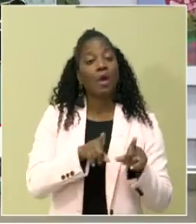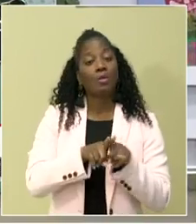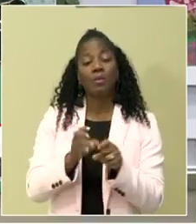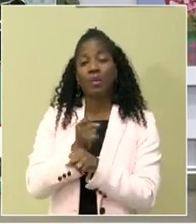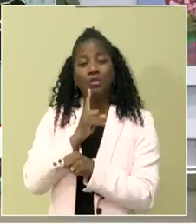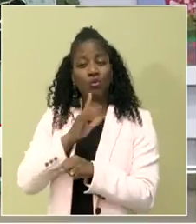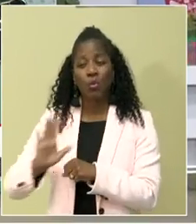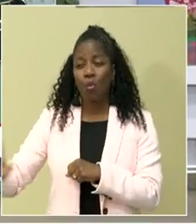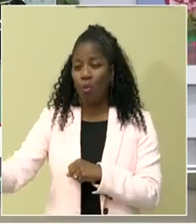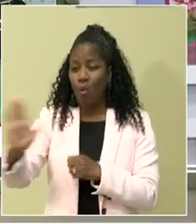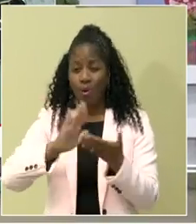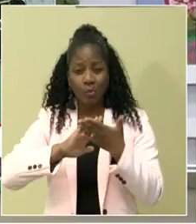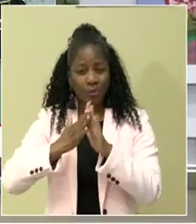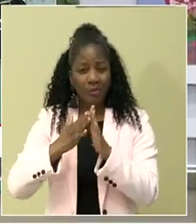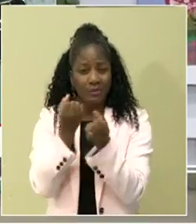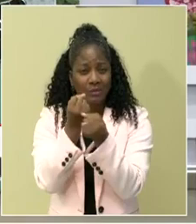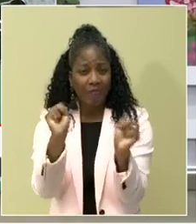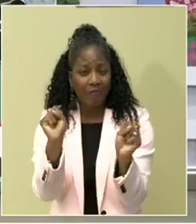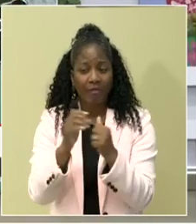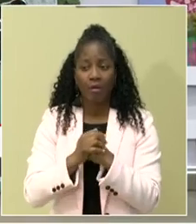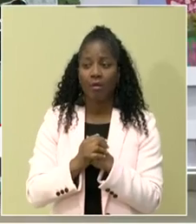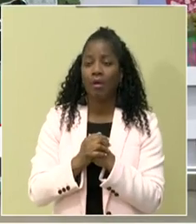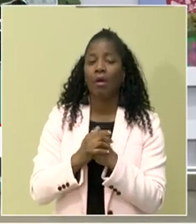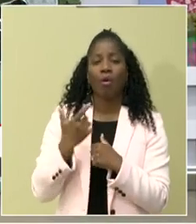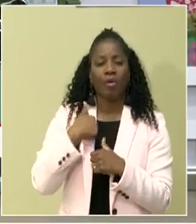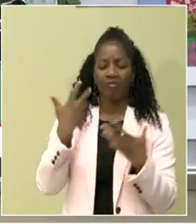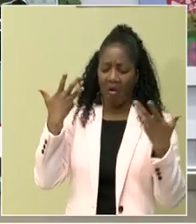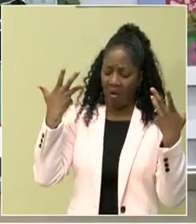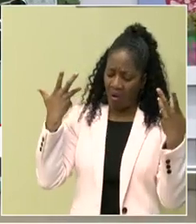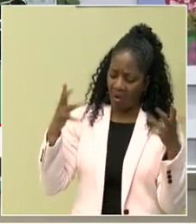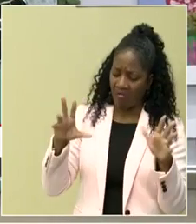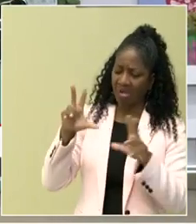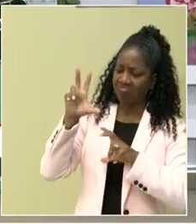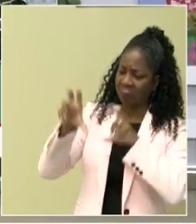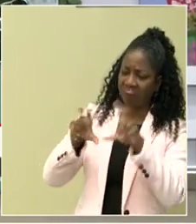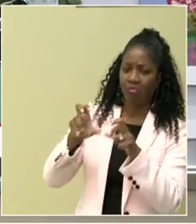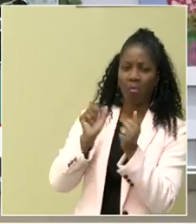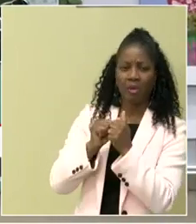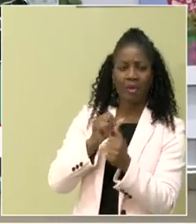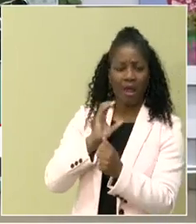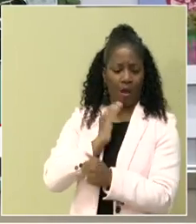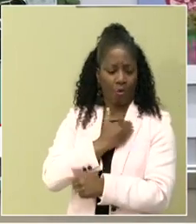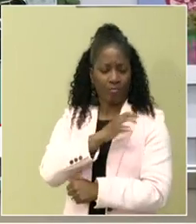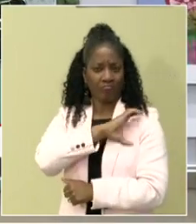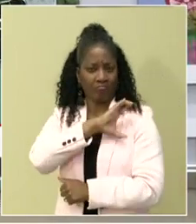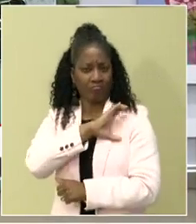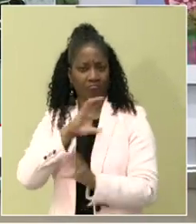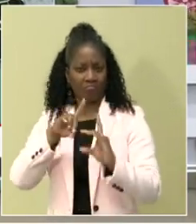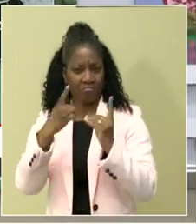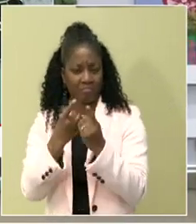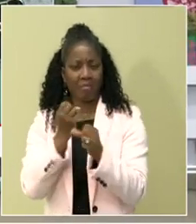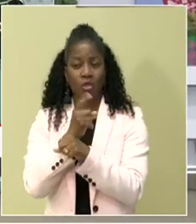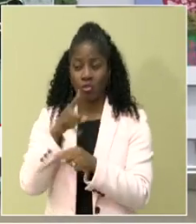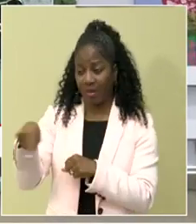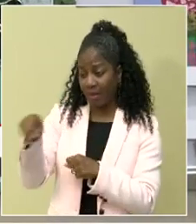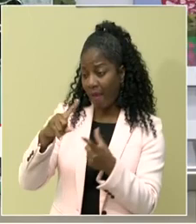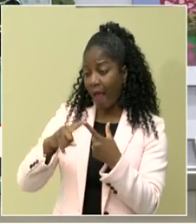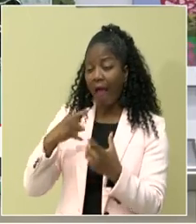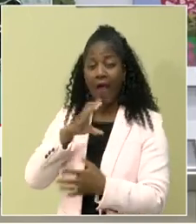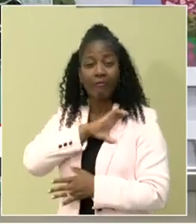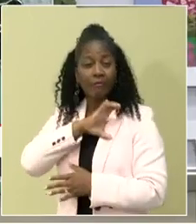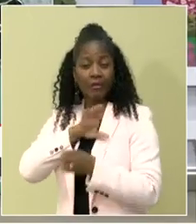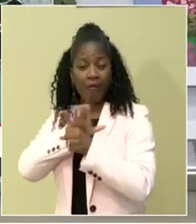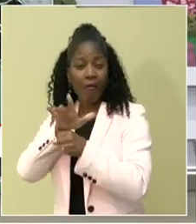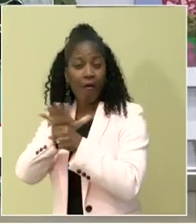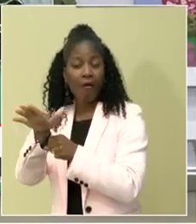are safe. We have an investment in making sure our police department has the officers that it needs and will allow us